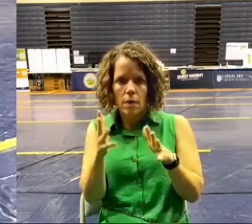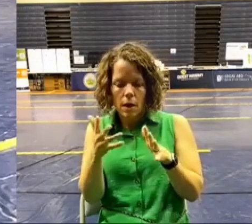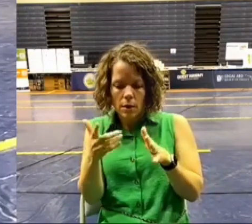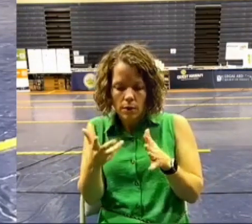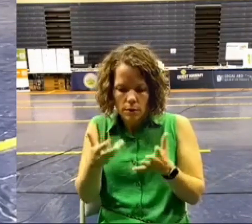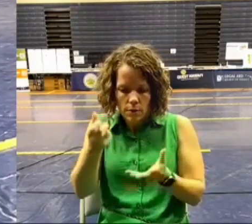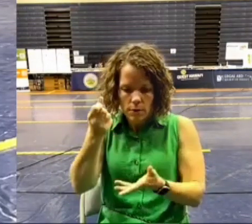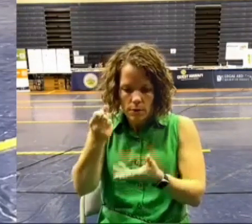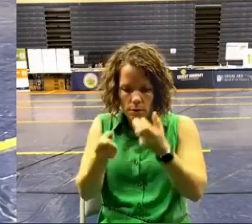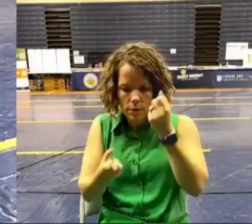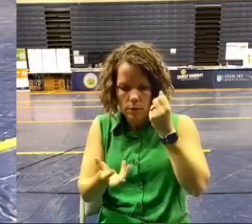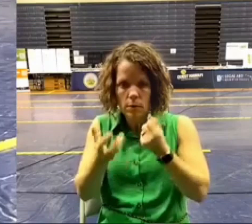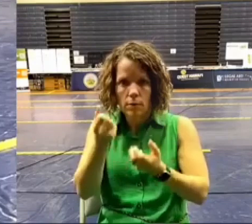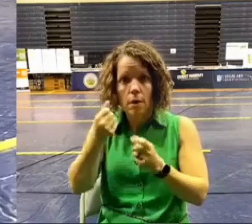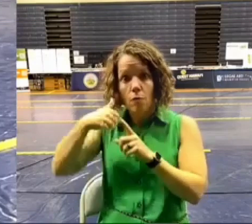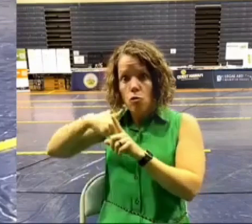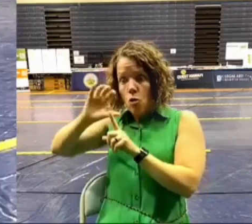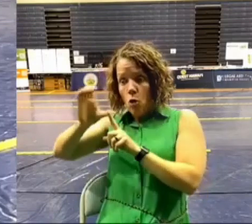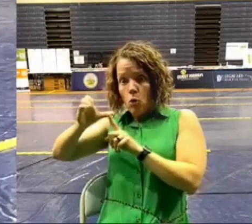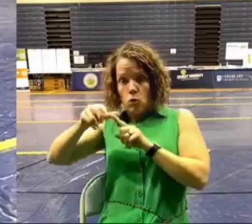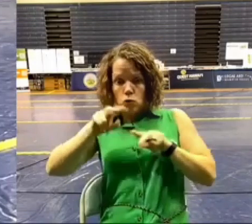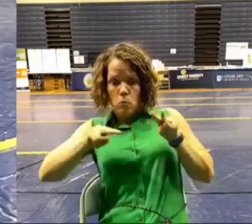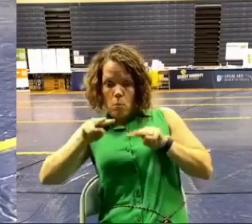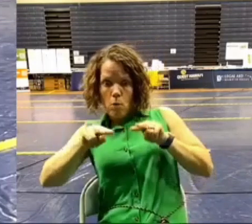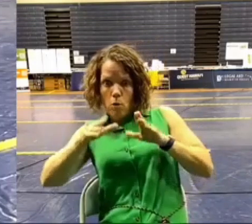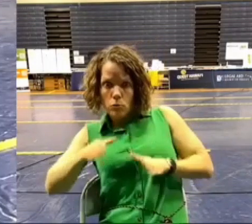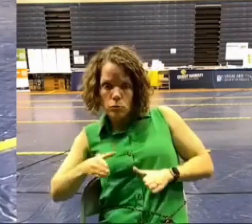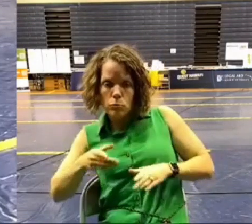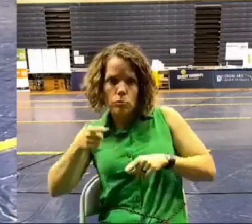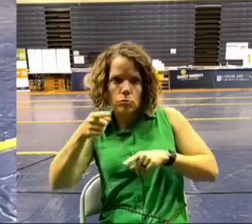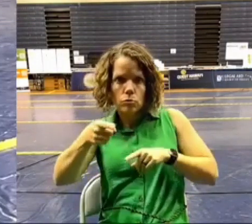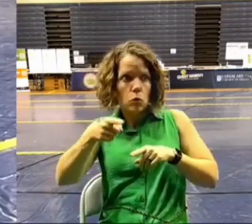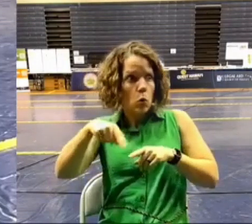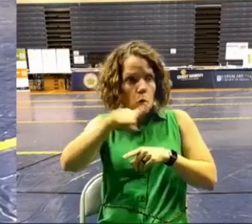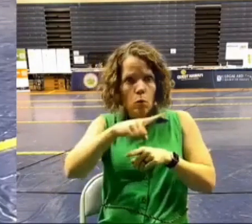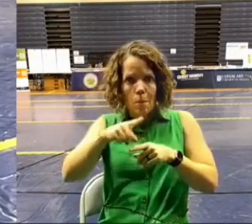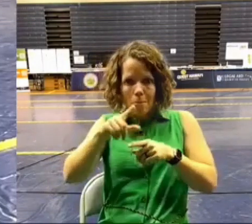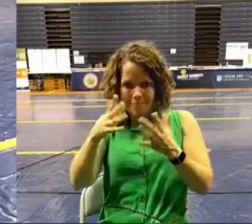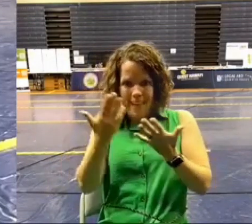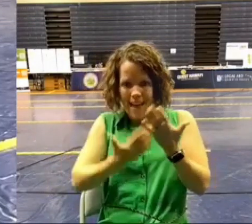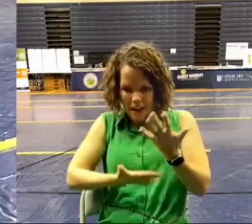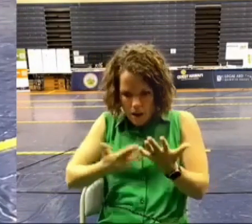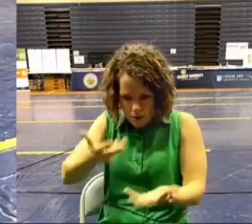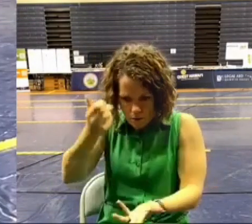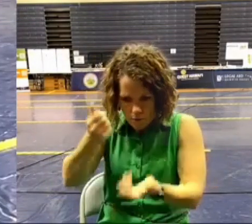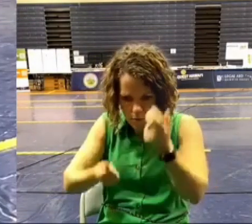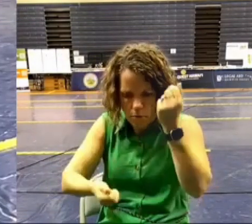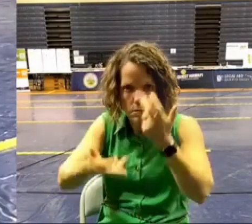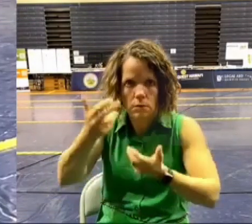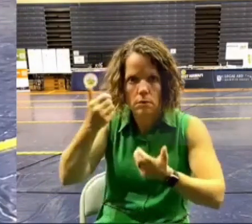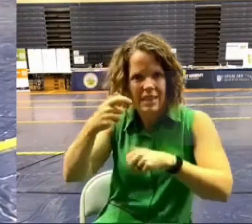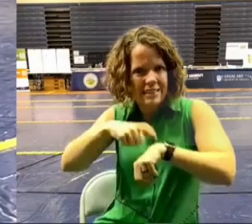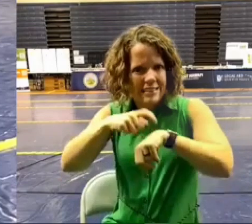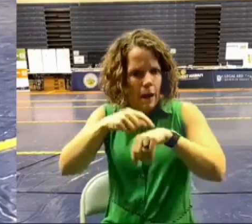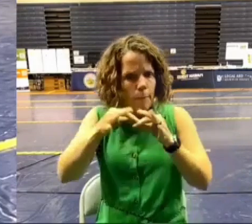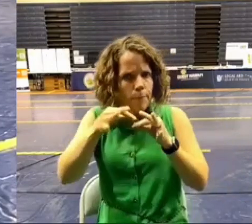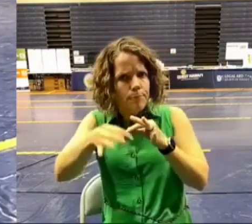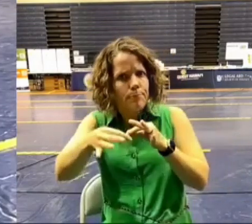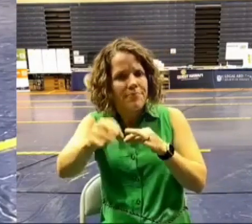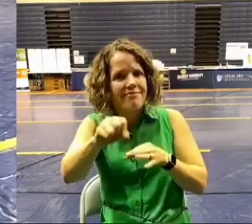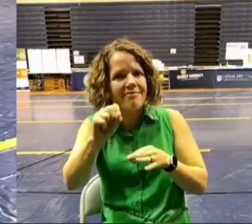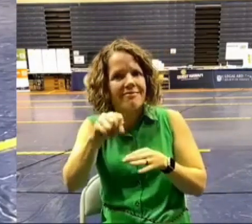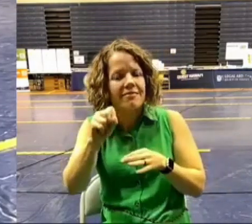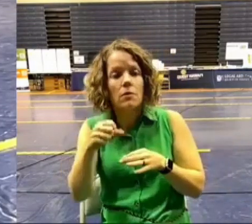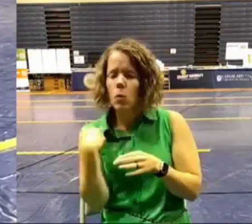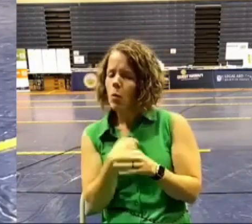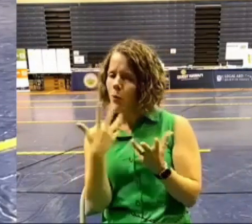cultural monitors. They never had to deal with cultural monitors before. So I'm just saying this is a very, very unique situation that's, we're trying to